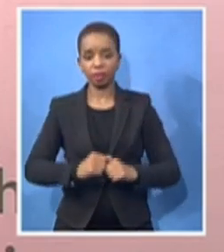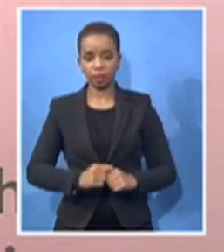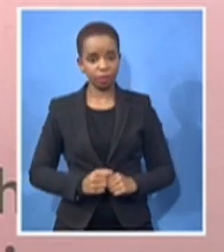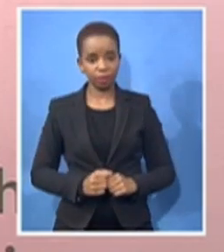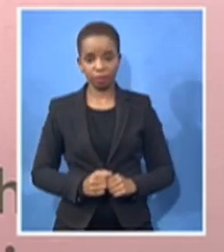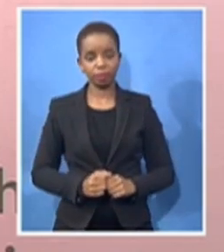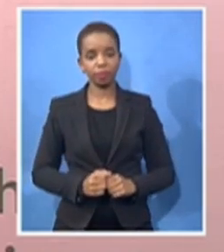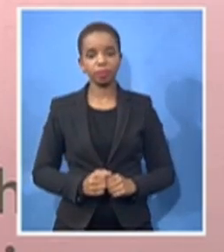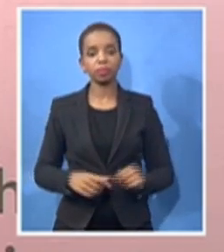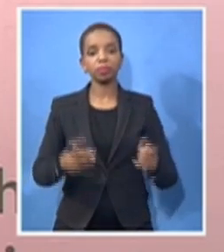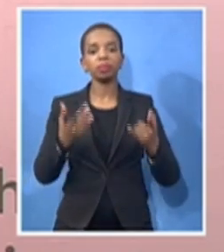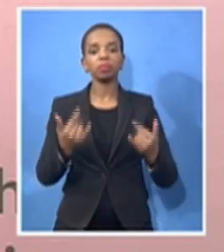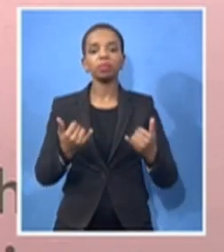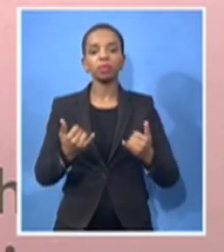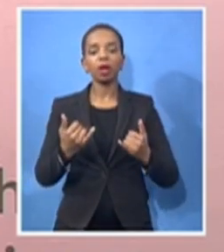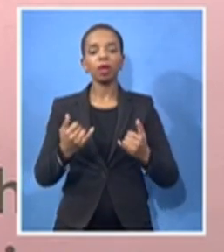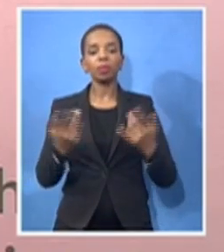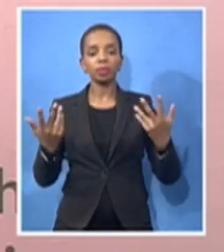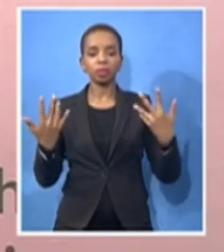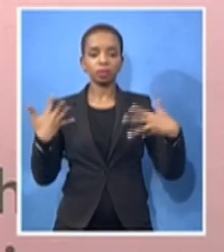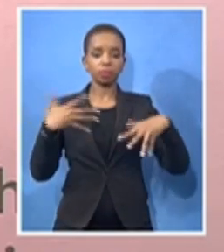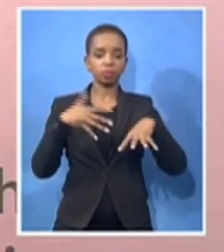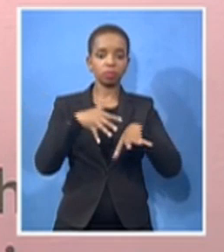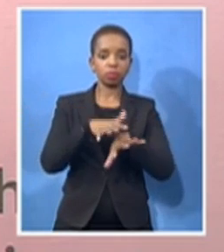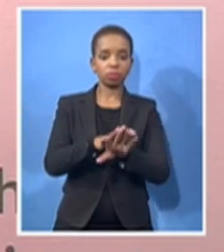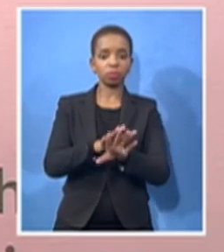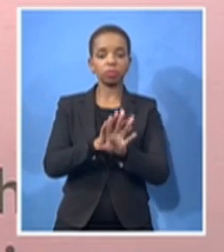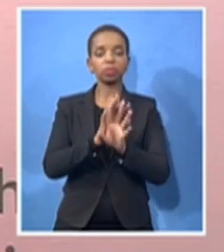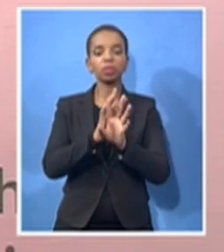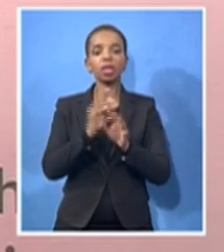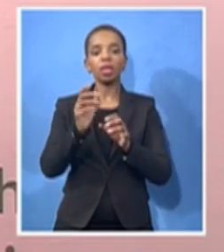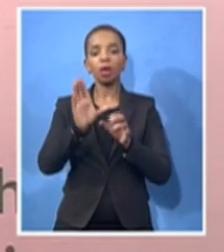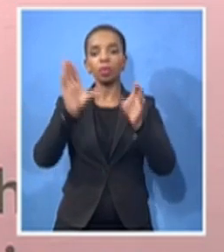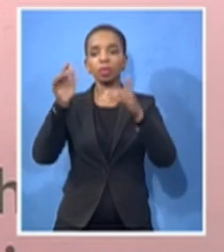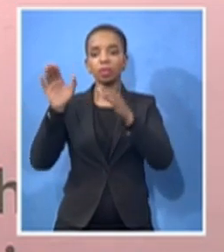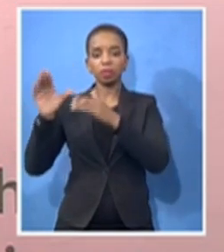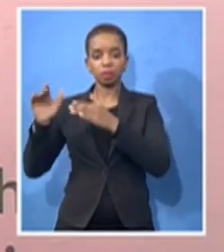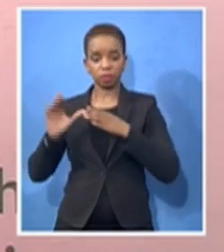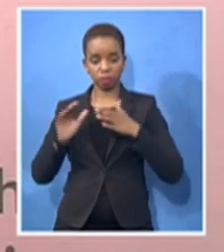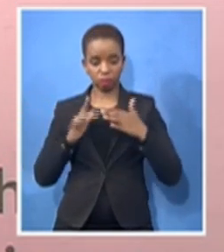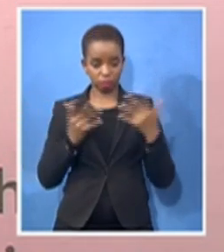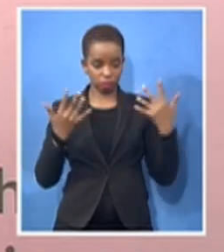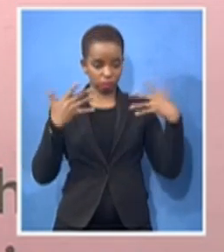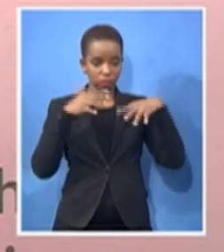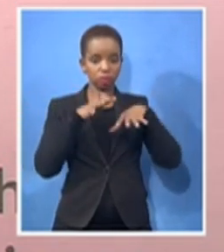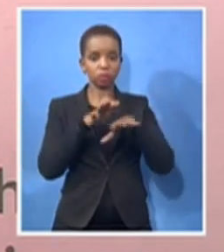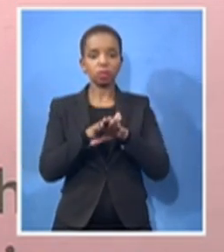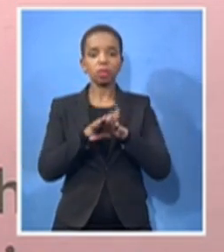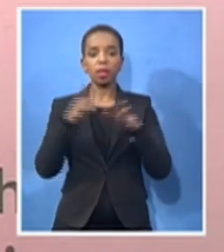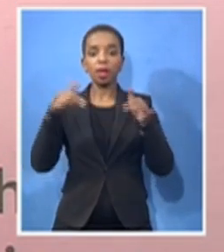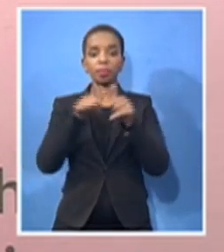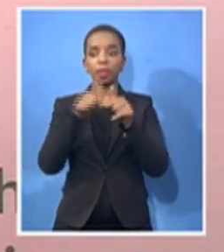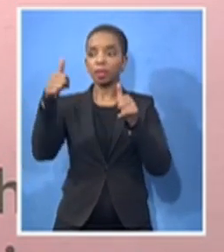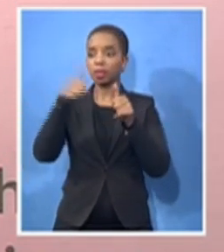that is associated, it's the partners that we have, both from different